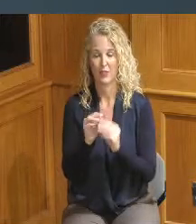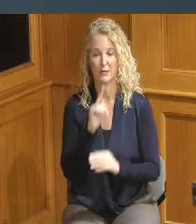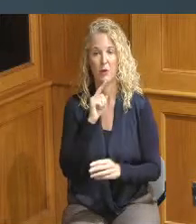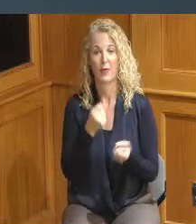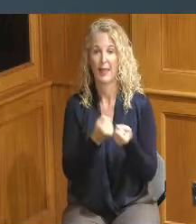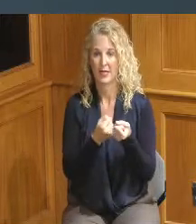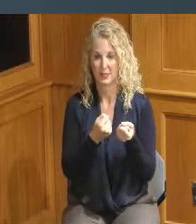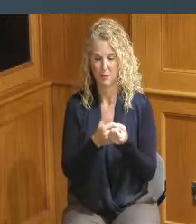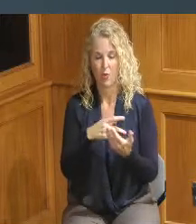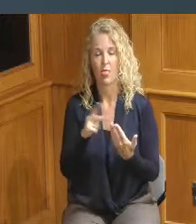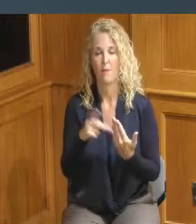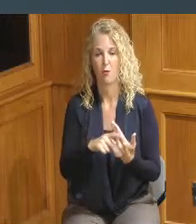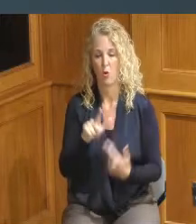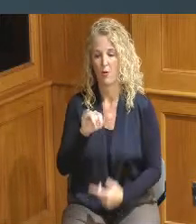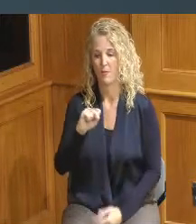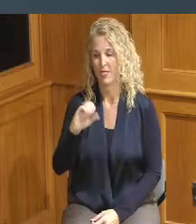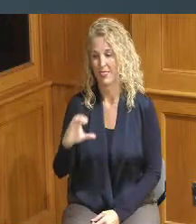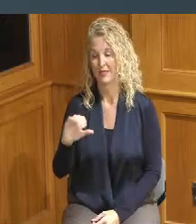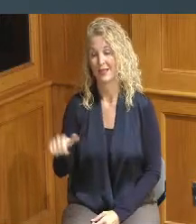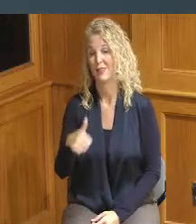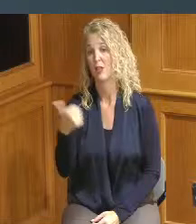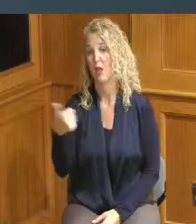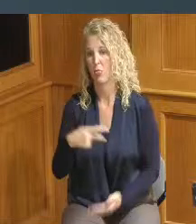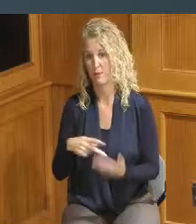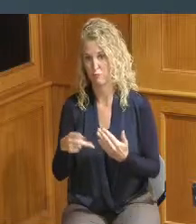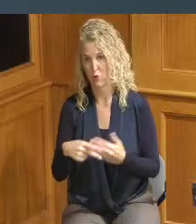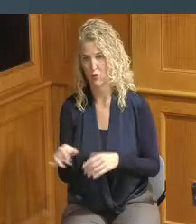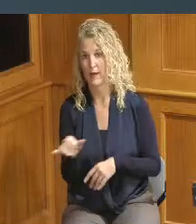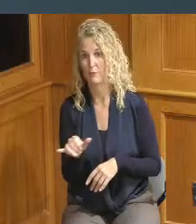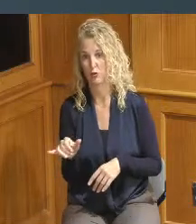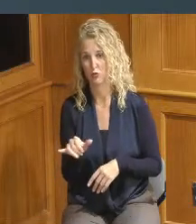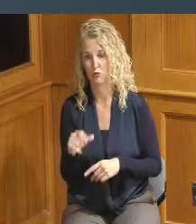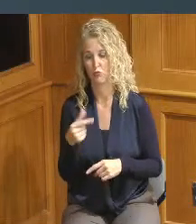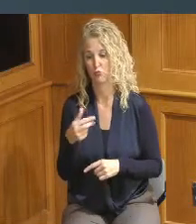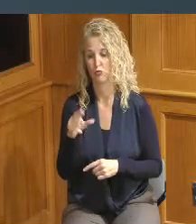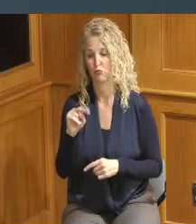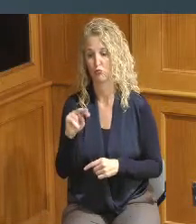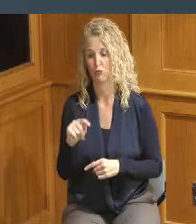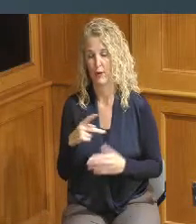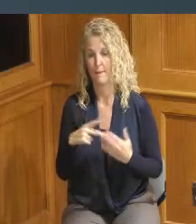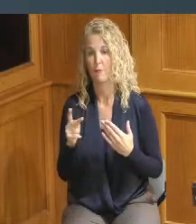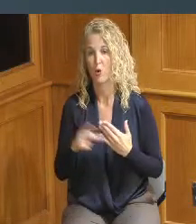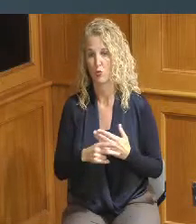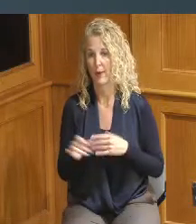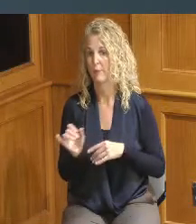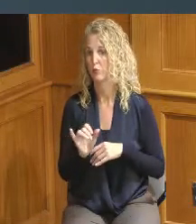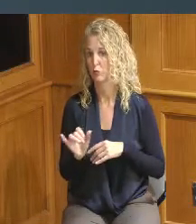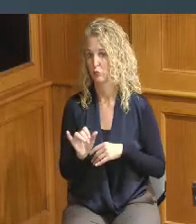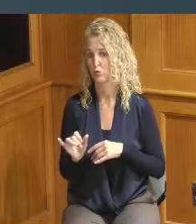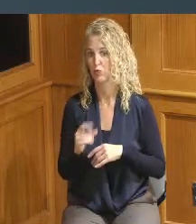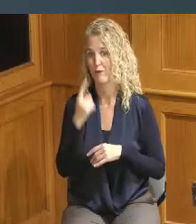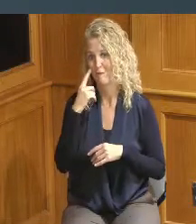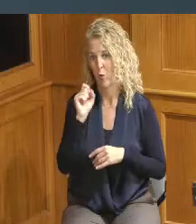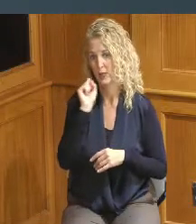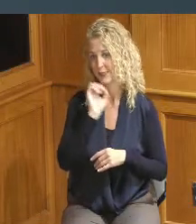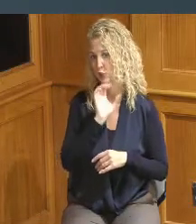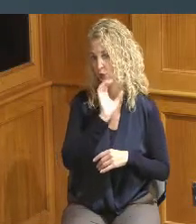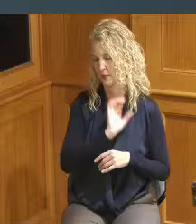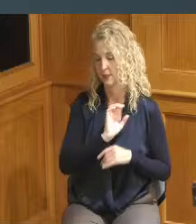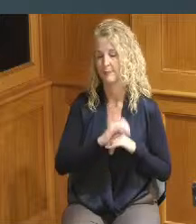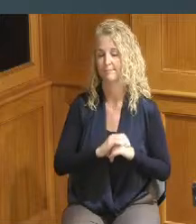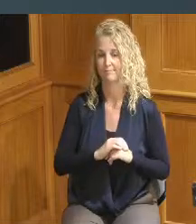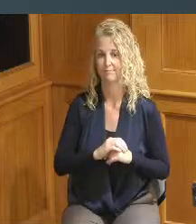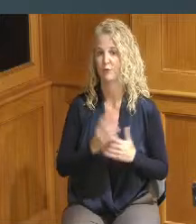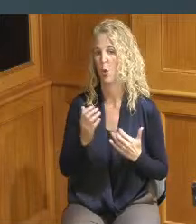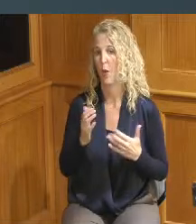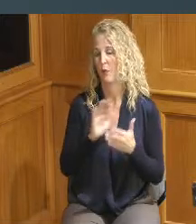support that program and the other LISC program that is a grant program that is also for seniors. So I